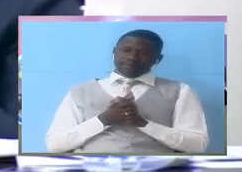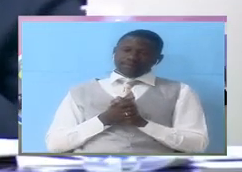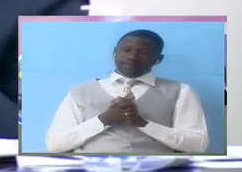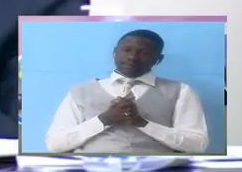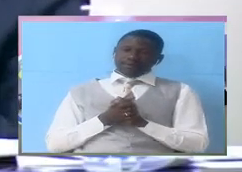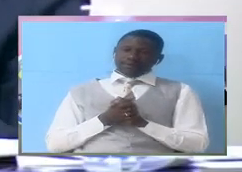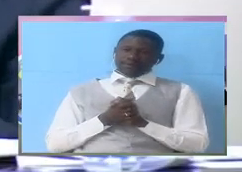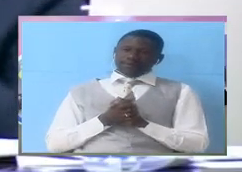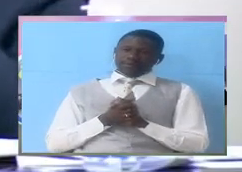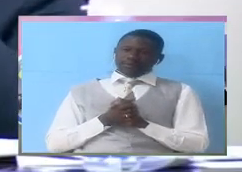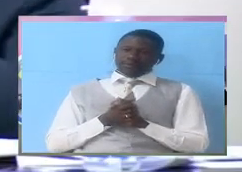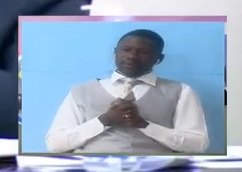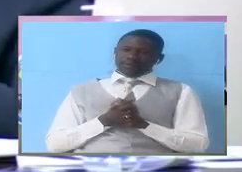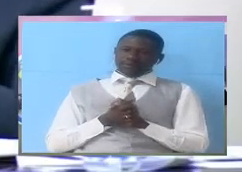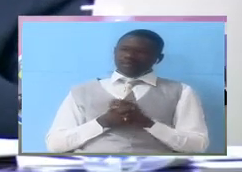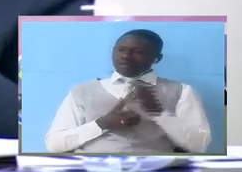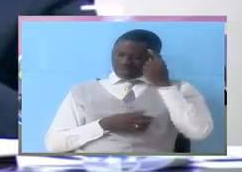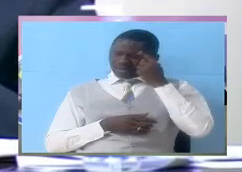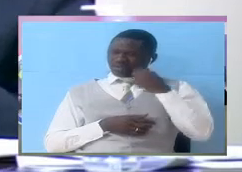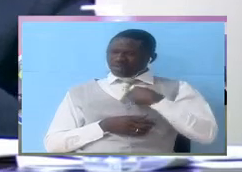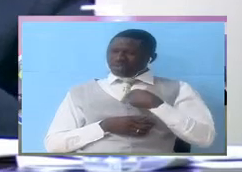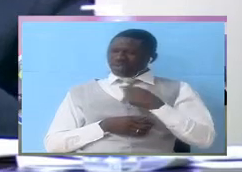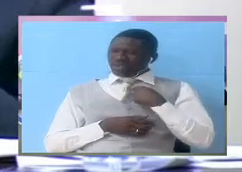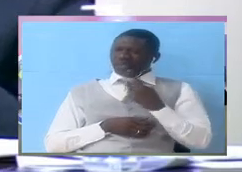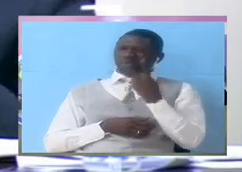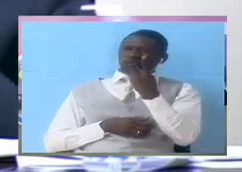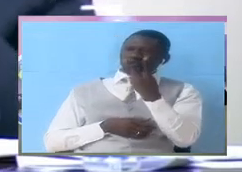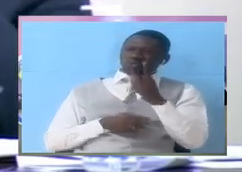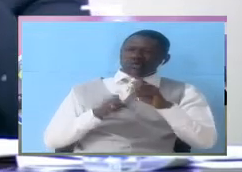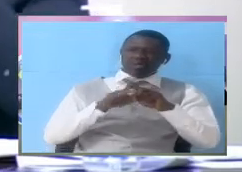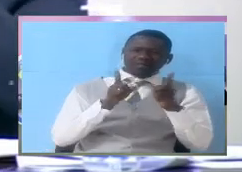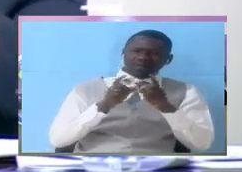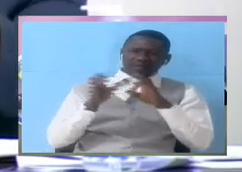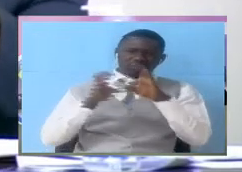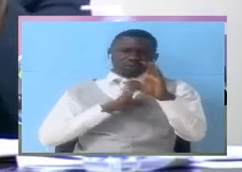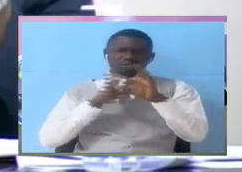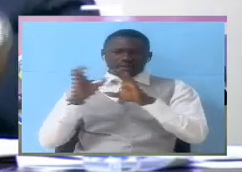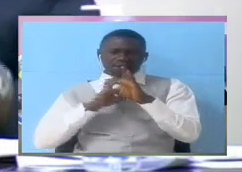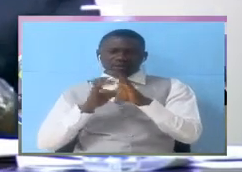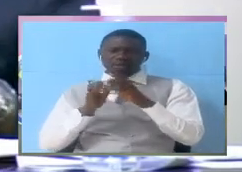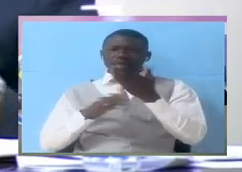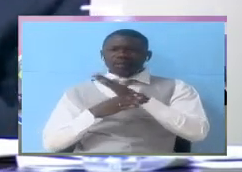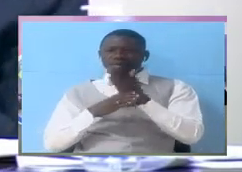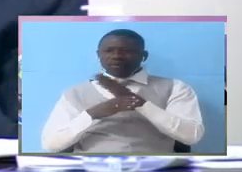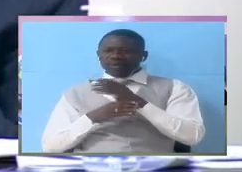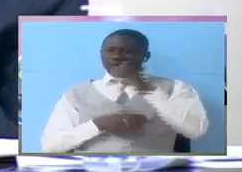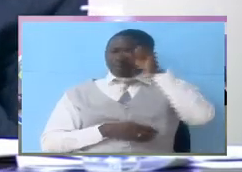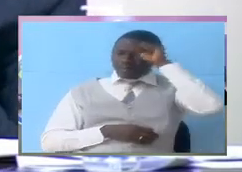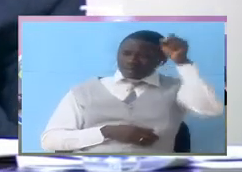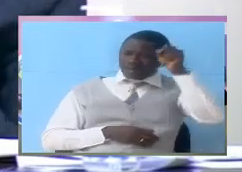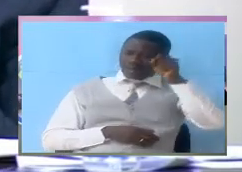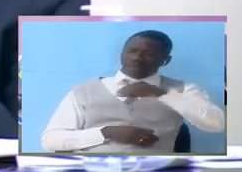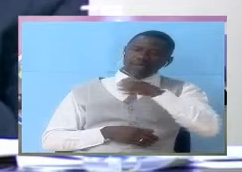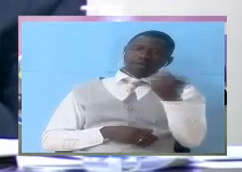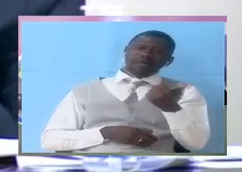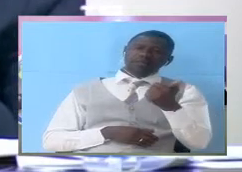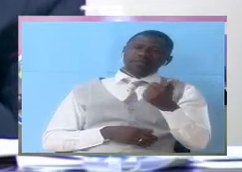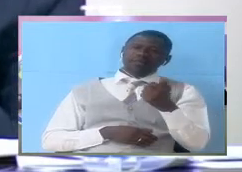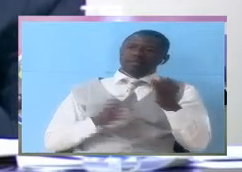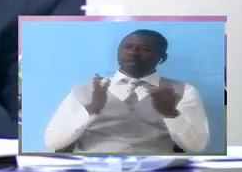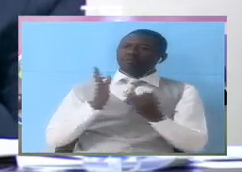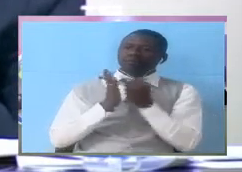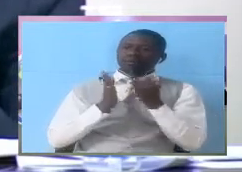it appears to me that there were two lines of communication between the president and the panel. Dafa melni ci man dal